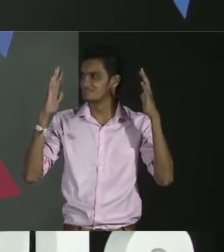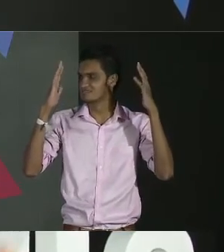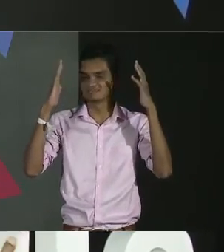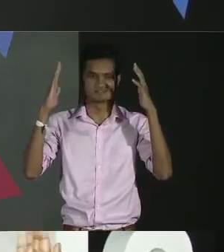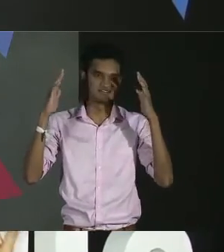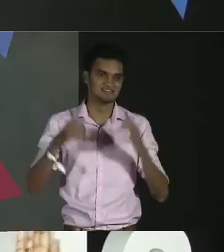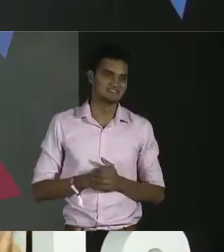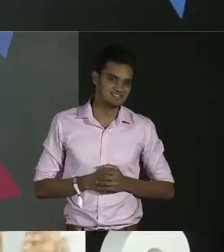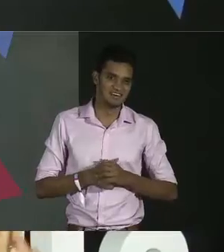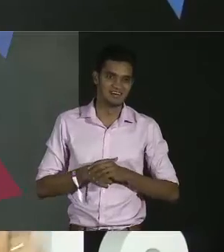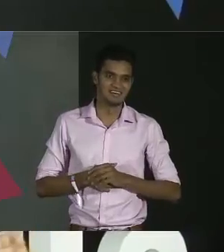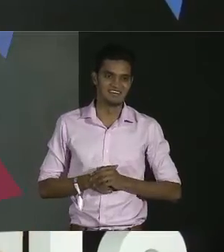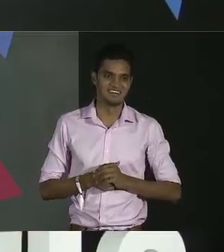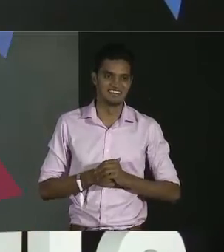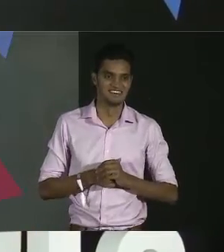Good.